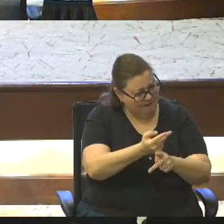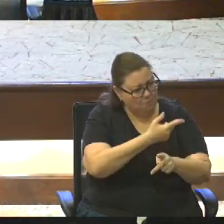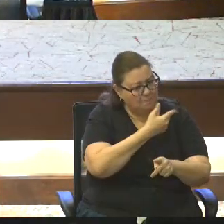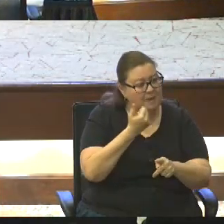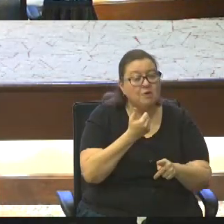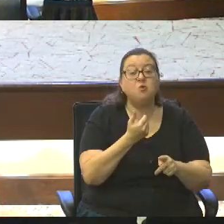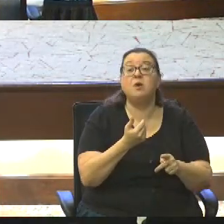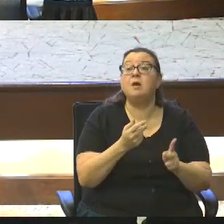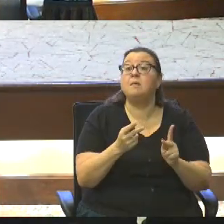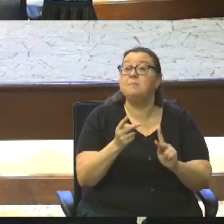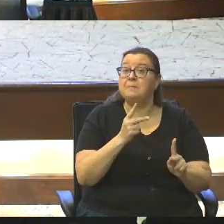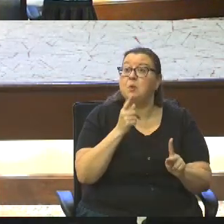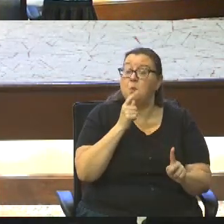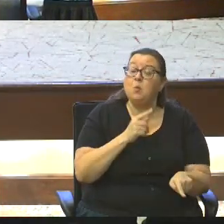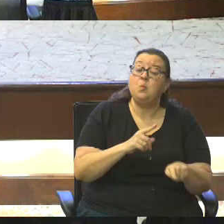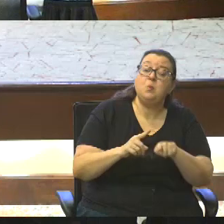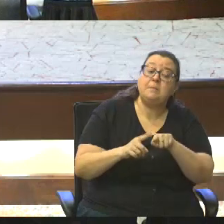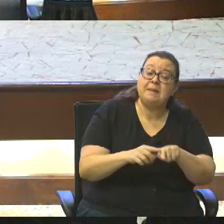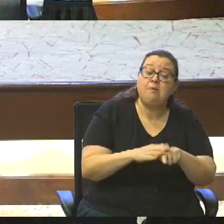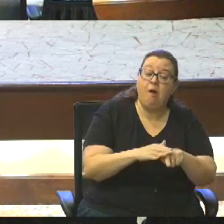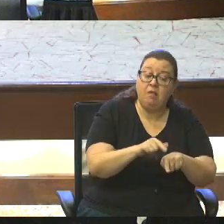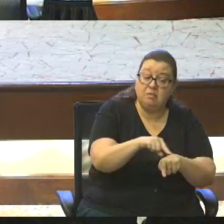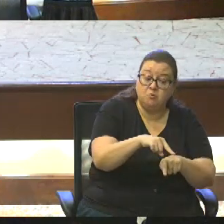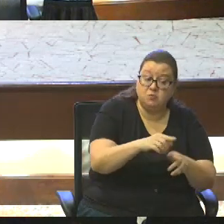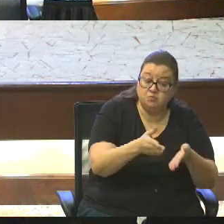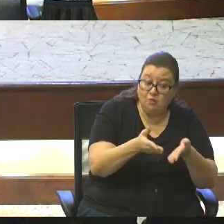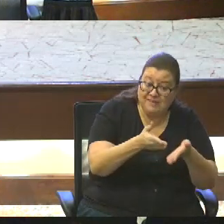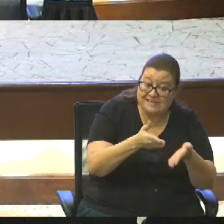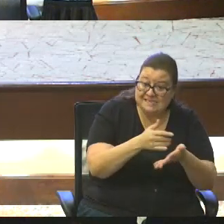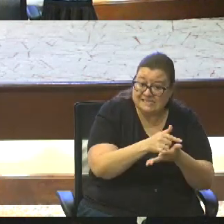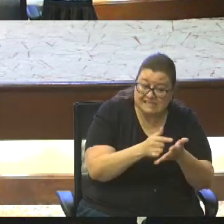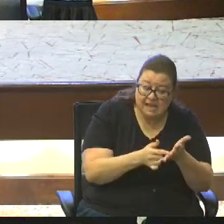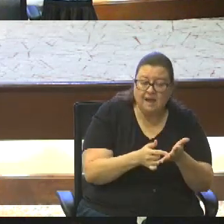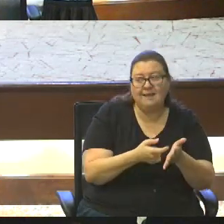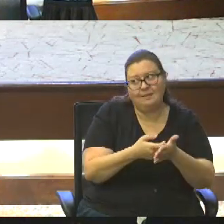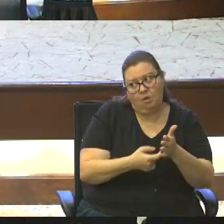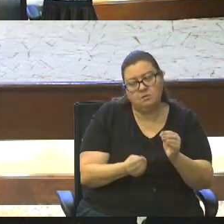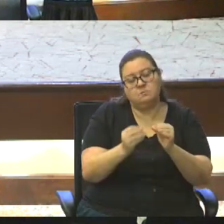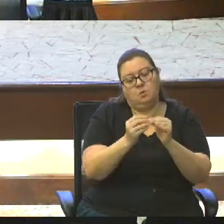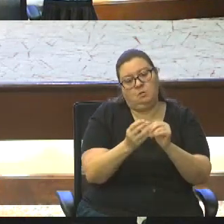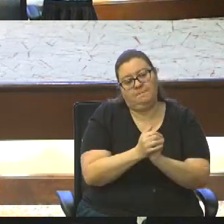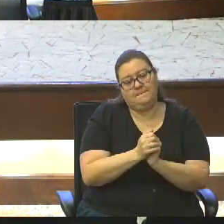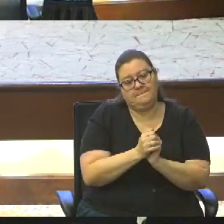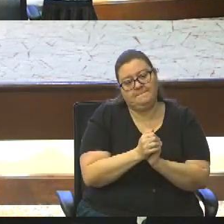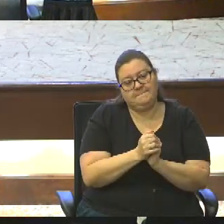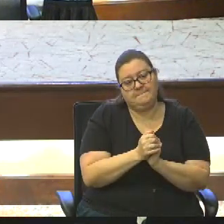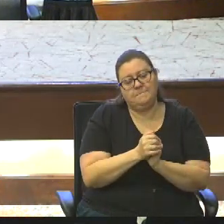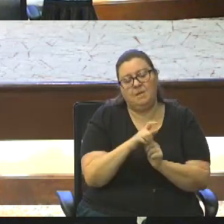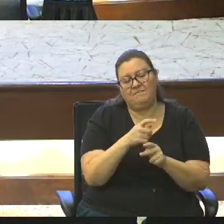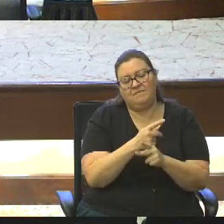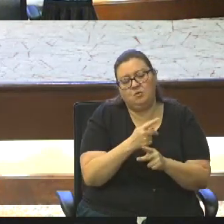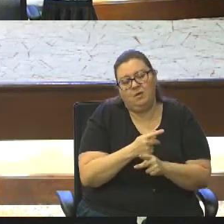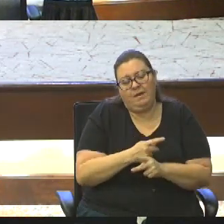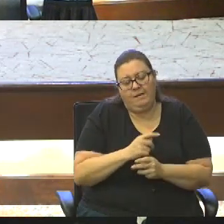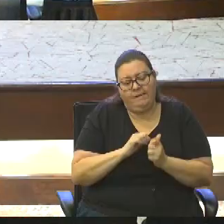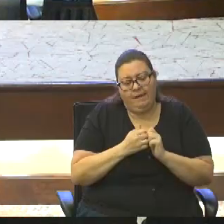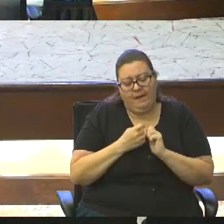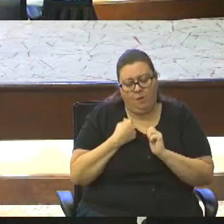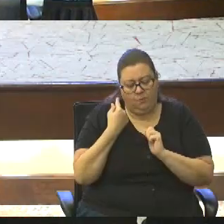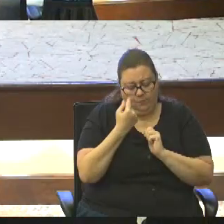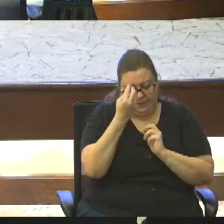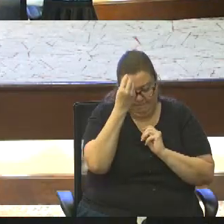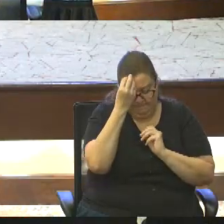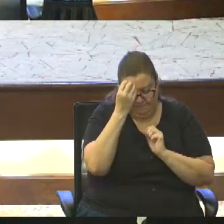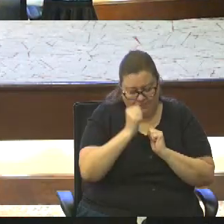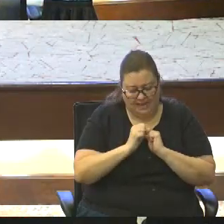that people have come to rely upon cost more. And we've got to figure out how to stretch